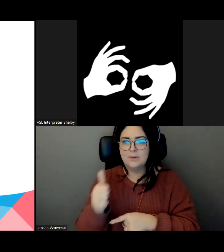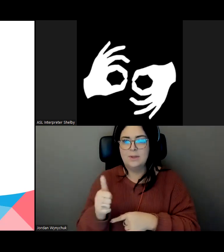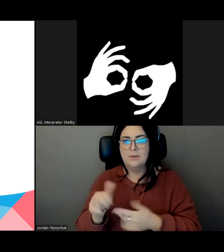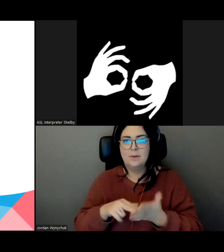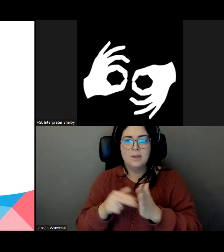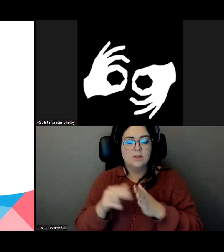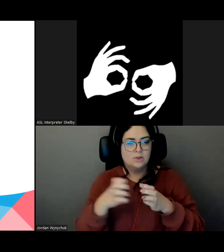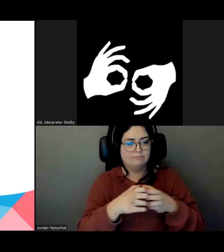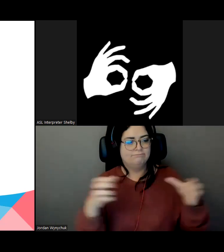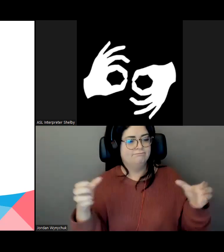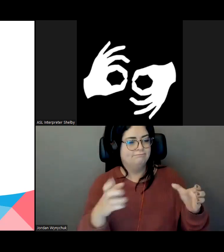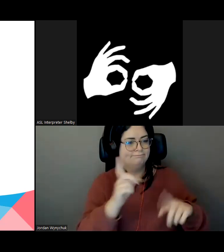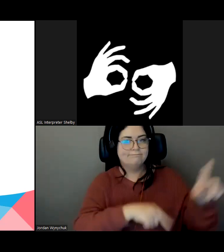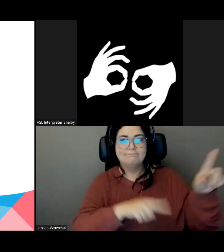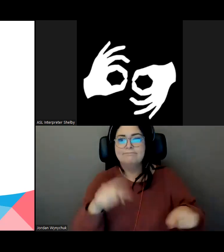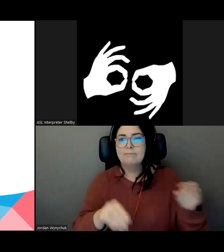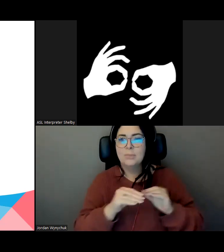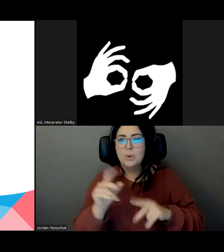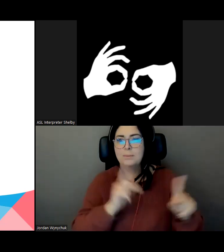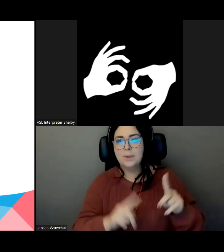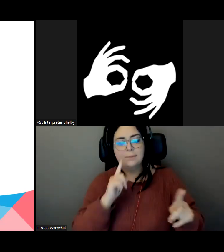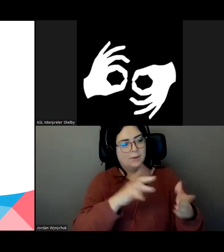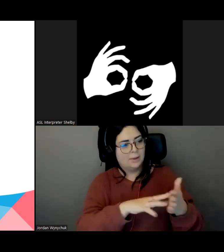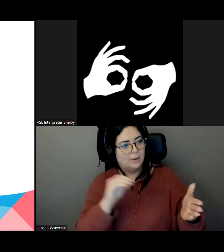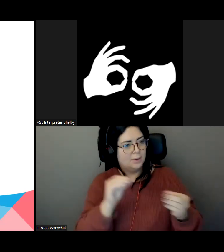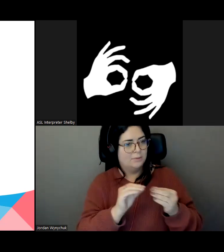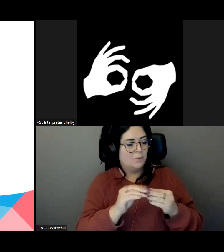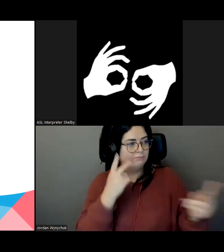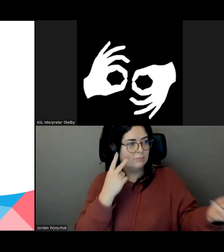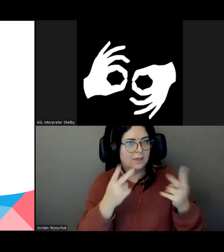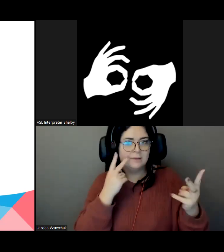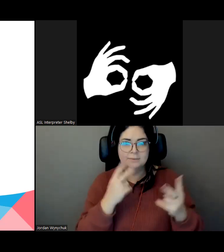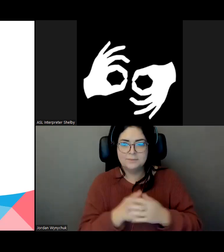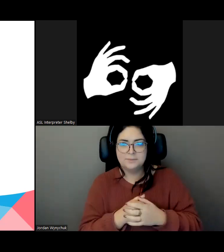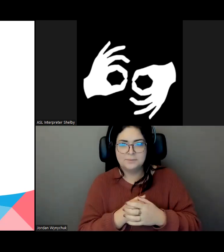your friend circle so you can learn more in regards to life. And